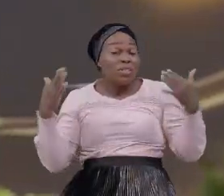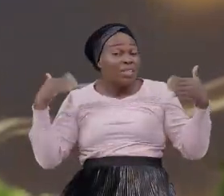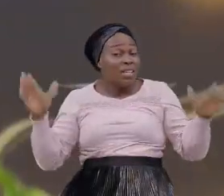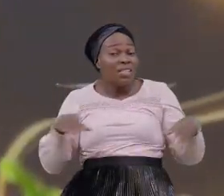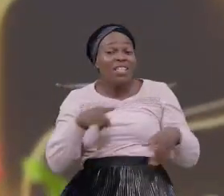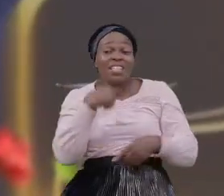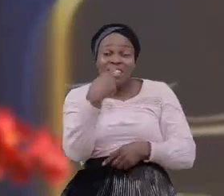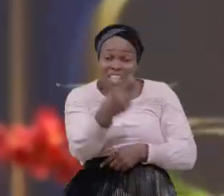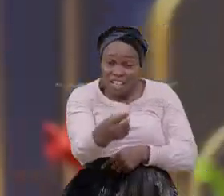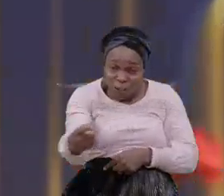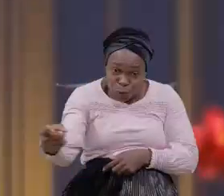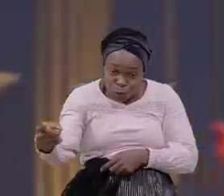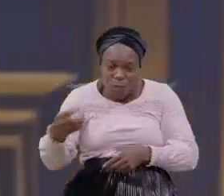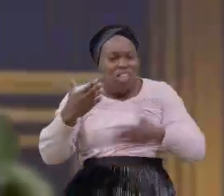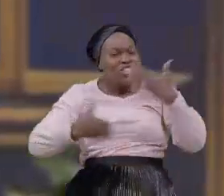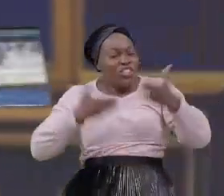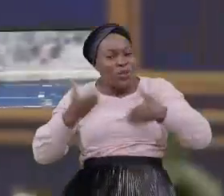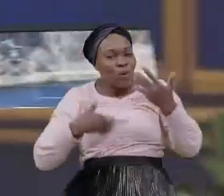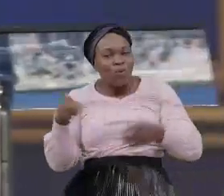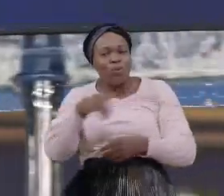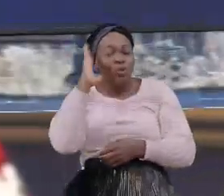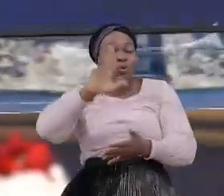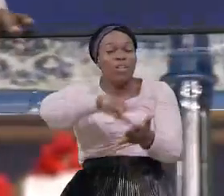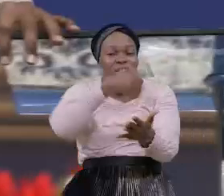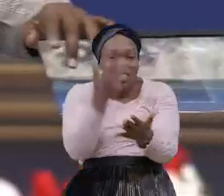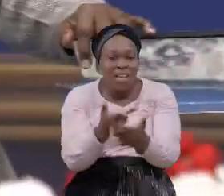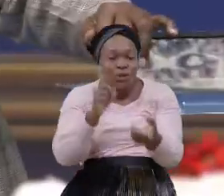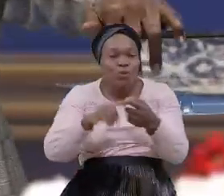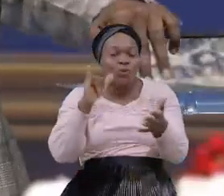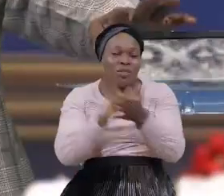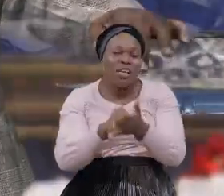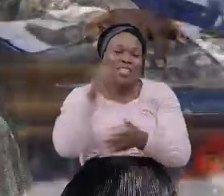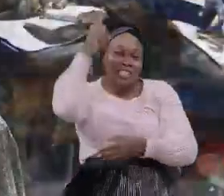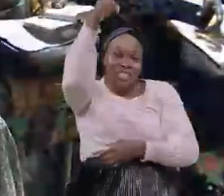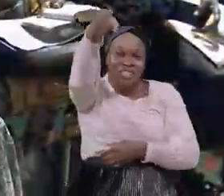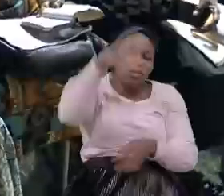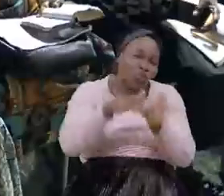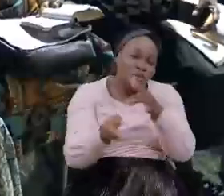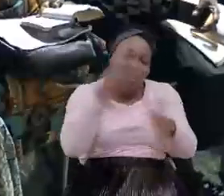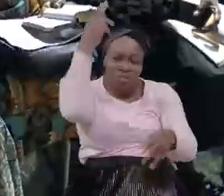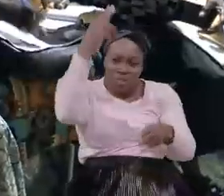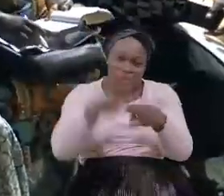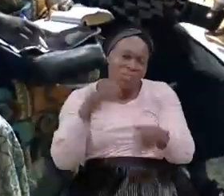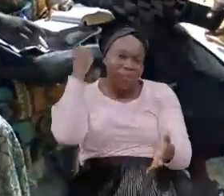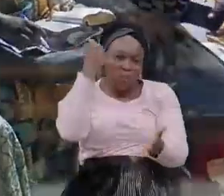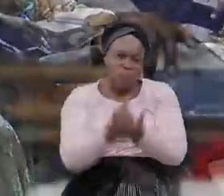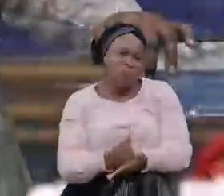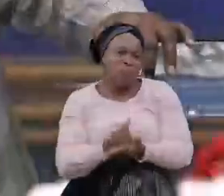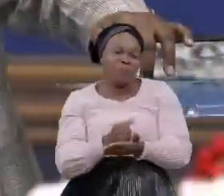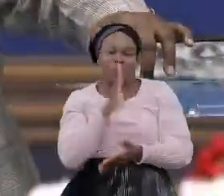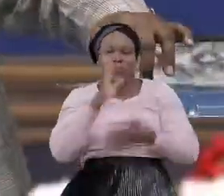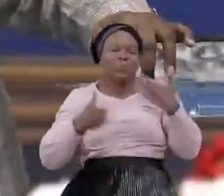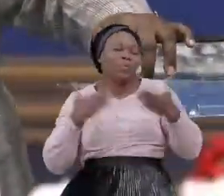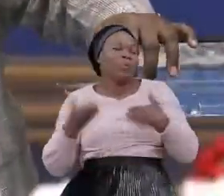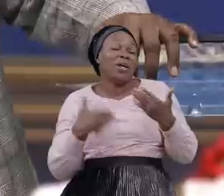And I come to tell you tonight, you will get to your destination. Whatever has happened in life,